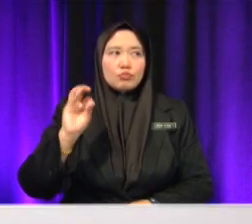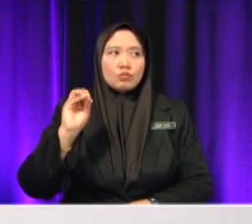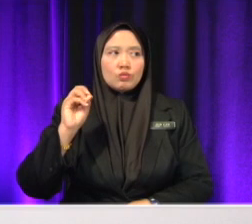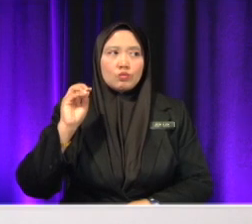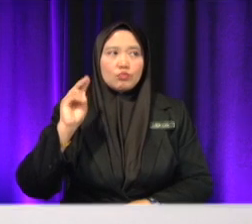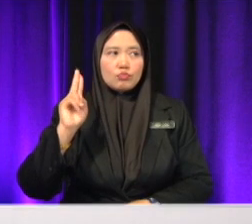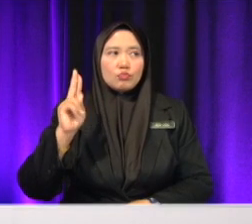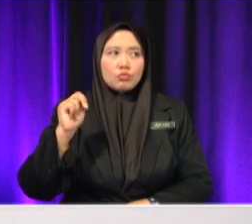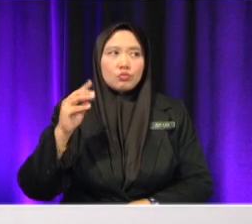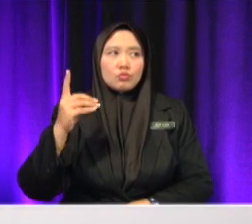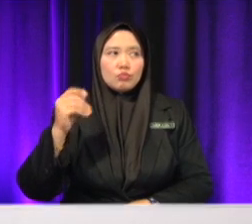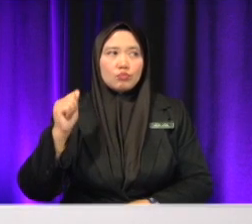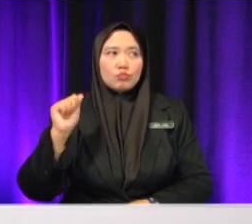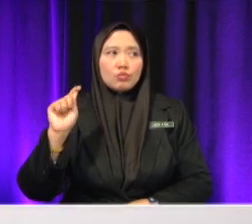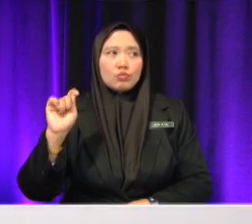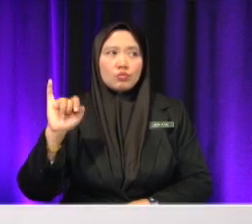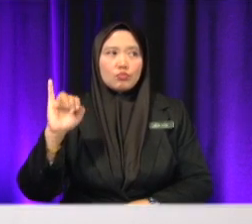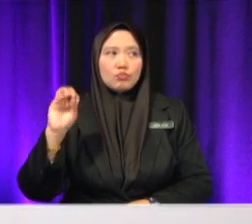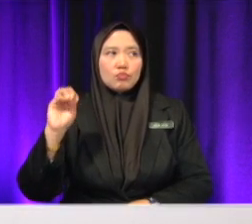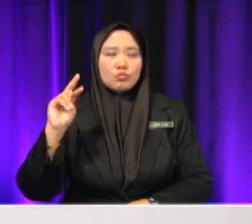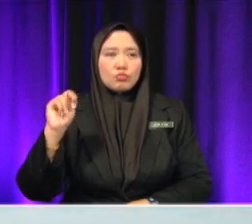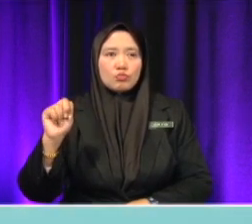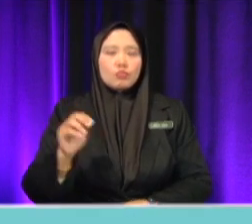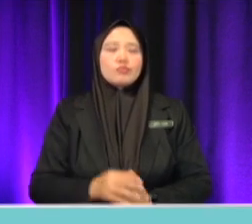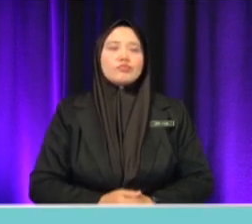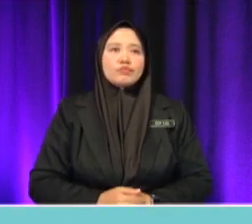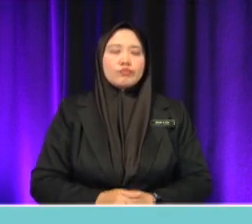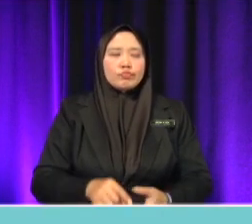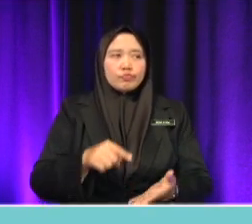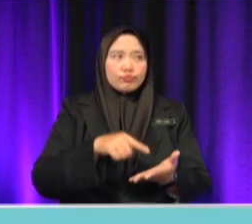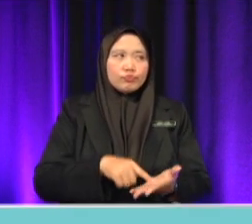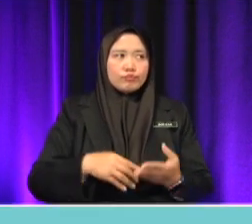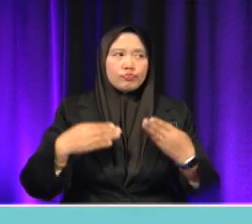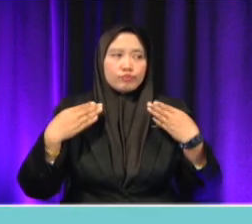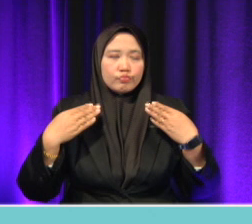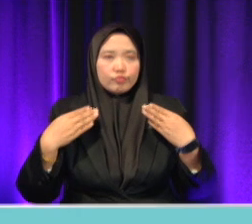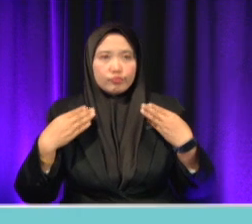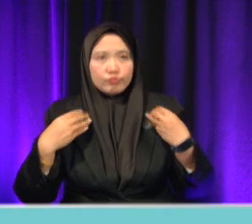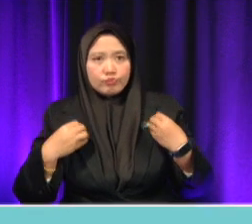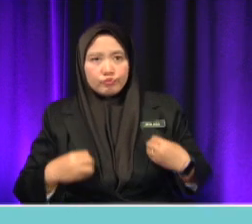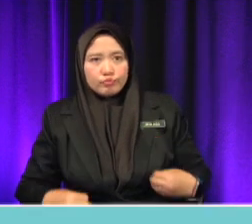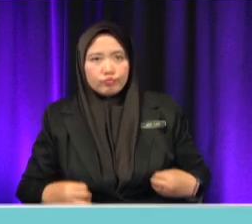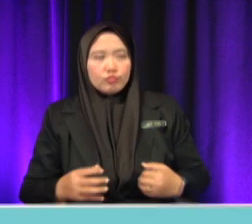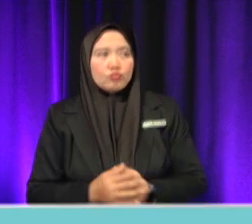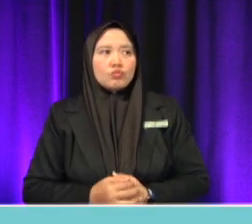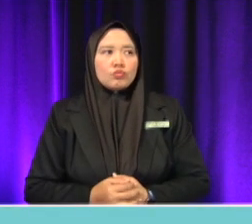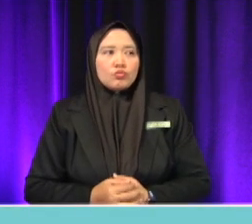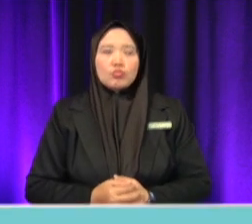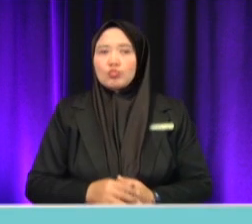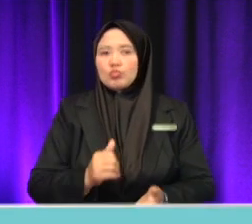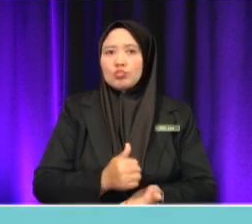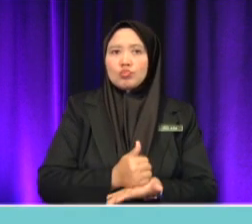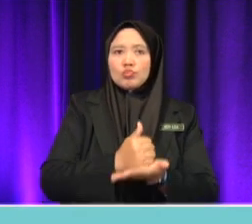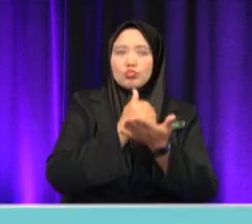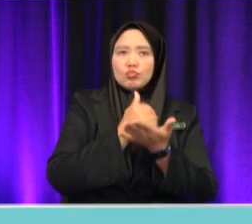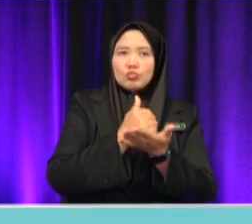Yes, it is the Ladybug Foundation. Okay, yep, the Ladybug Foundation. So, this particular charity, does it help people or does